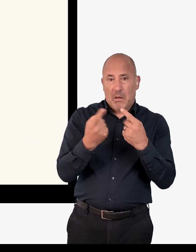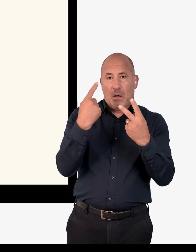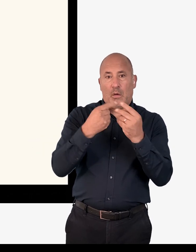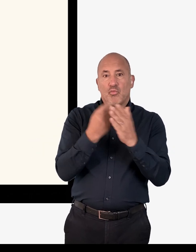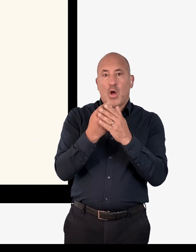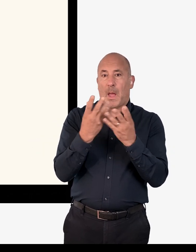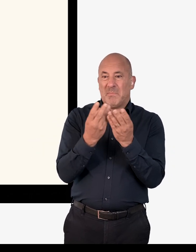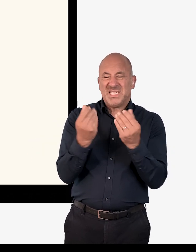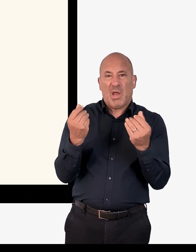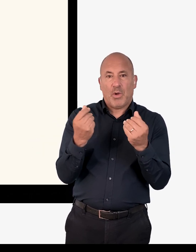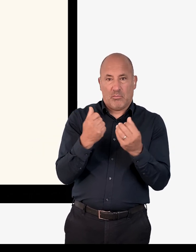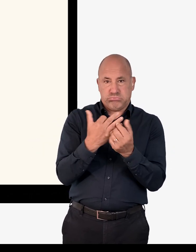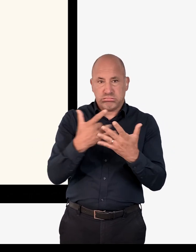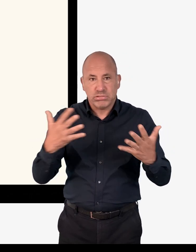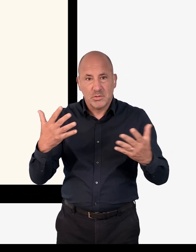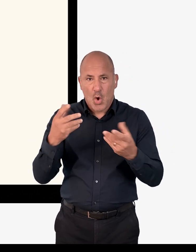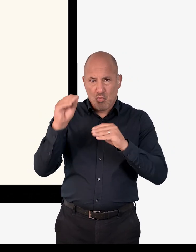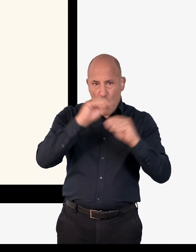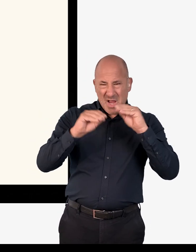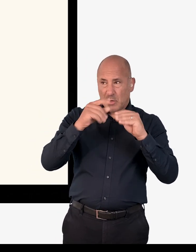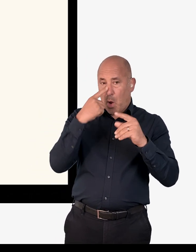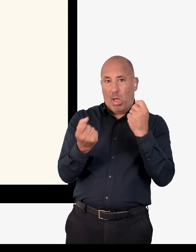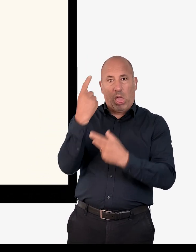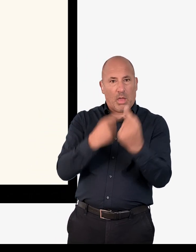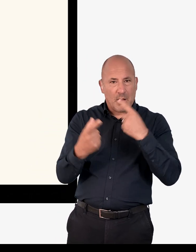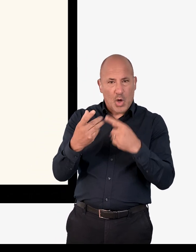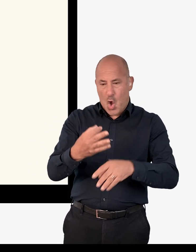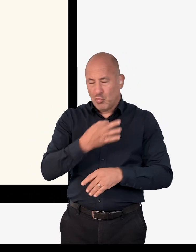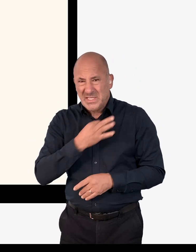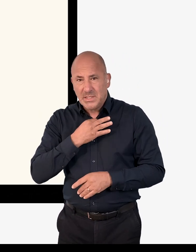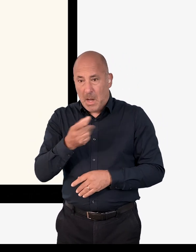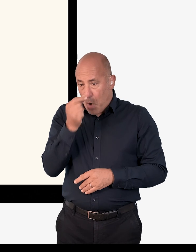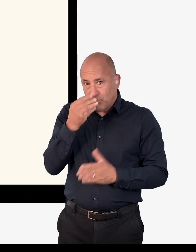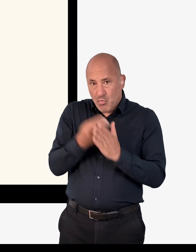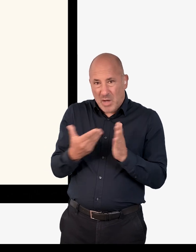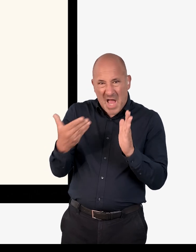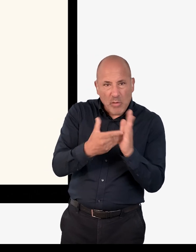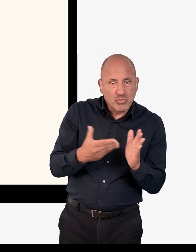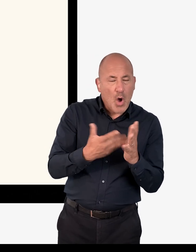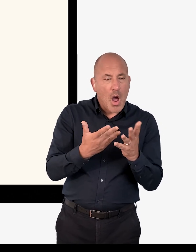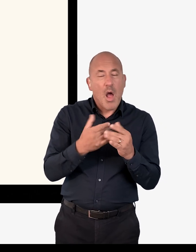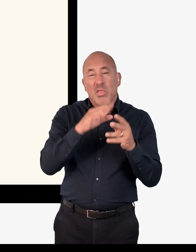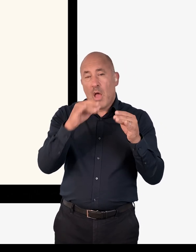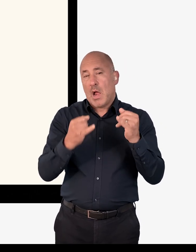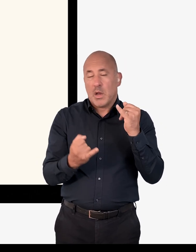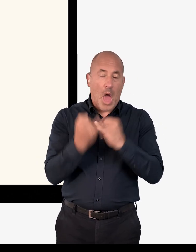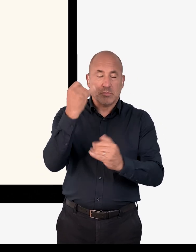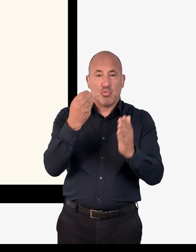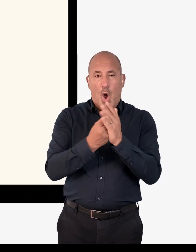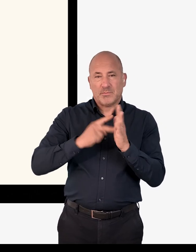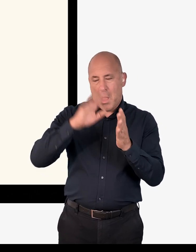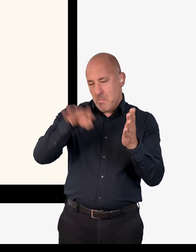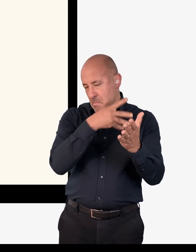plan, elemental costs, material quantities and calculations, risks and potential